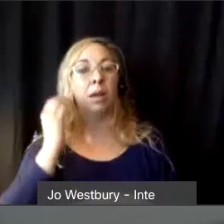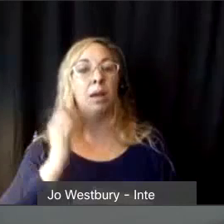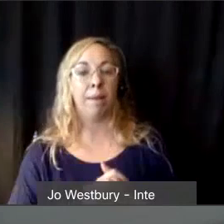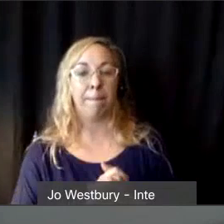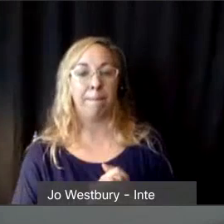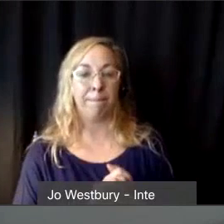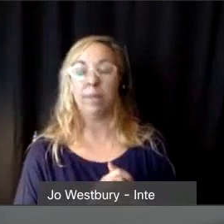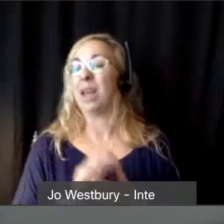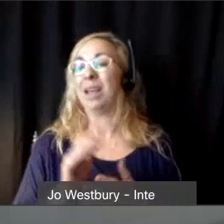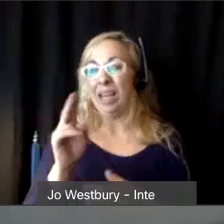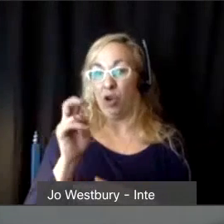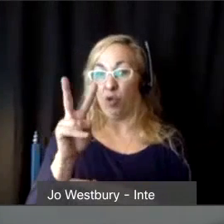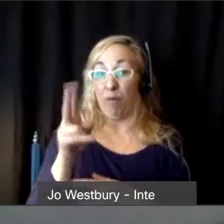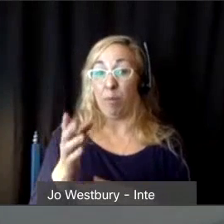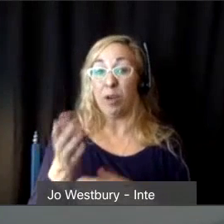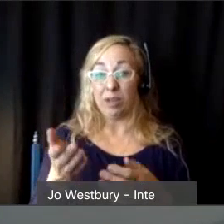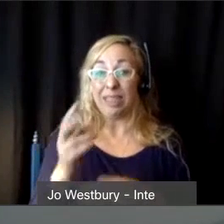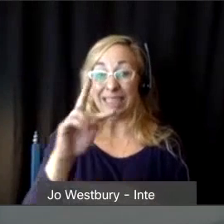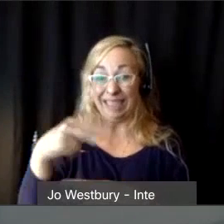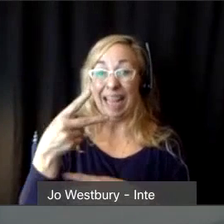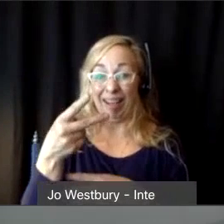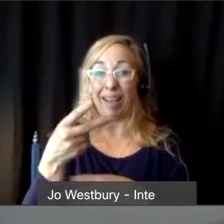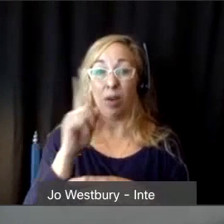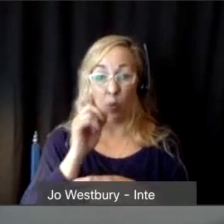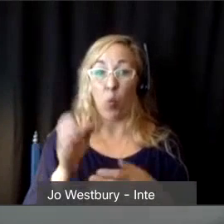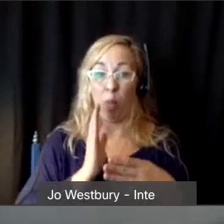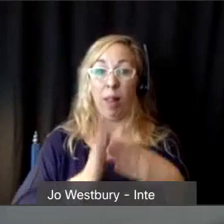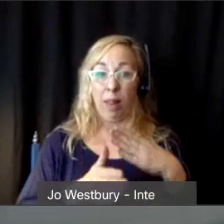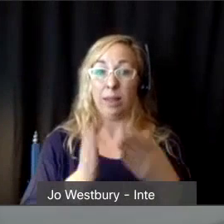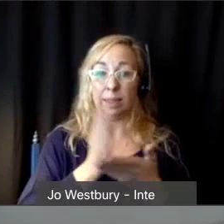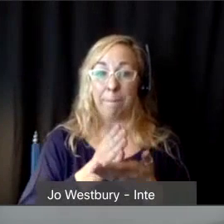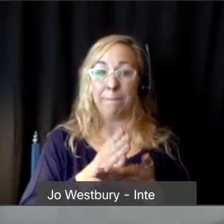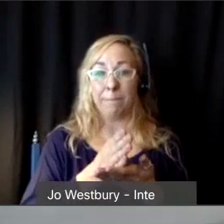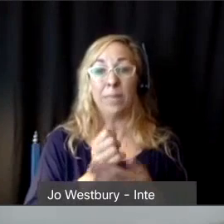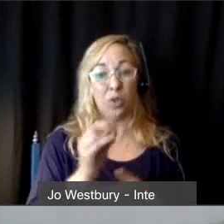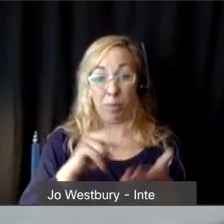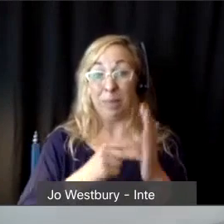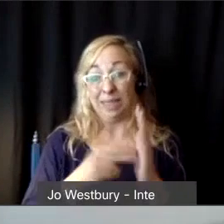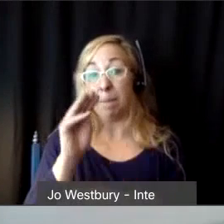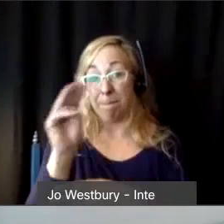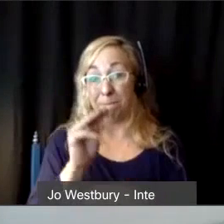It will close on November 2nd. So it is, yes, it is Monday.